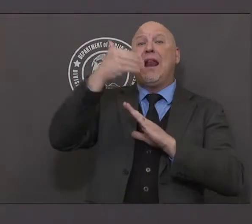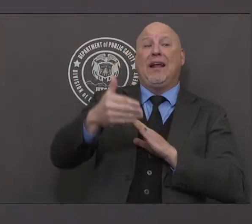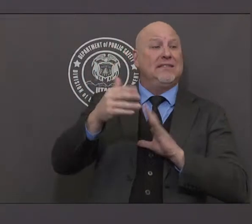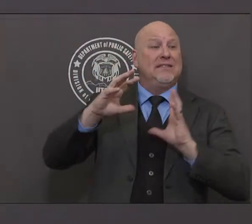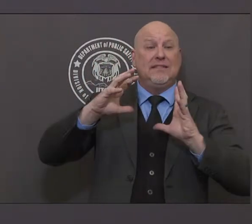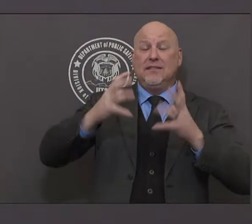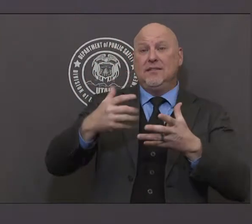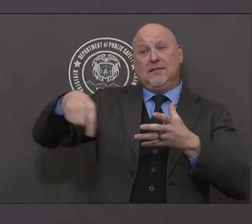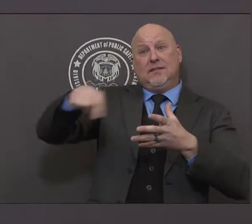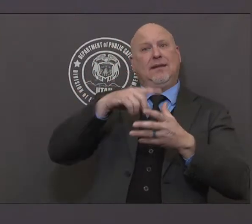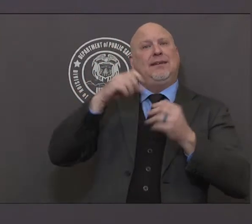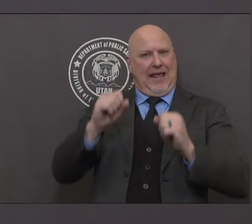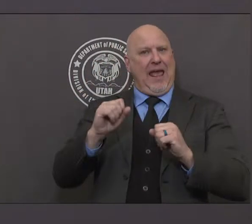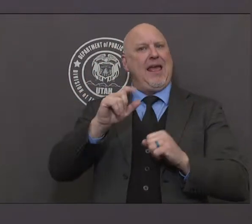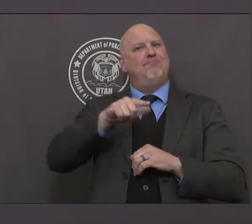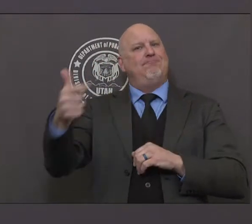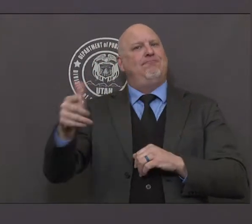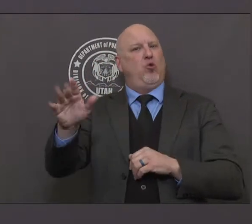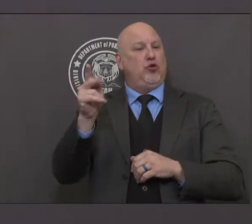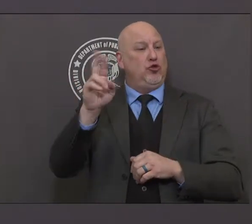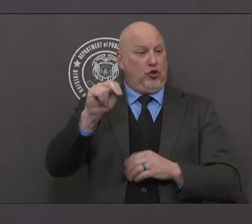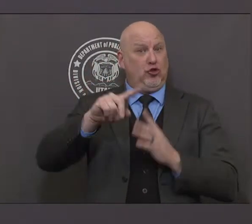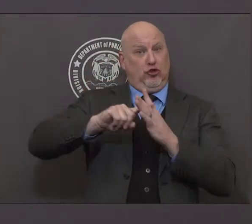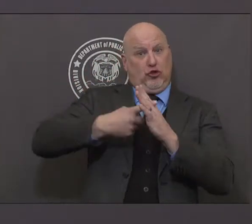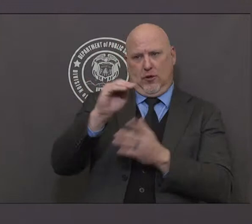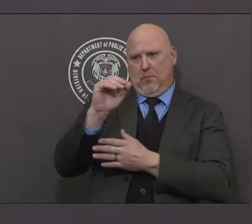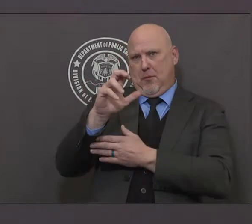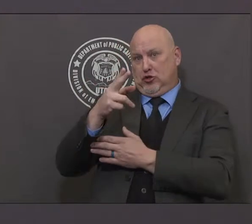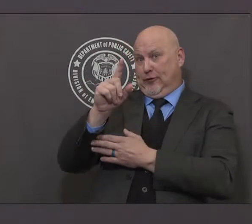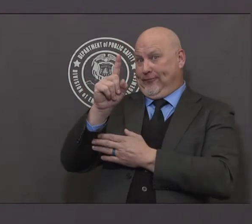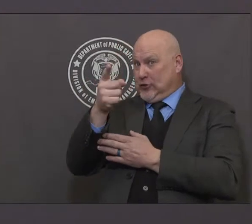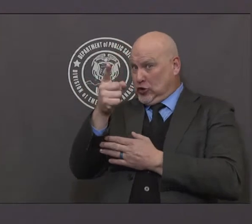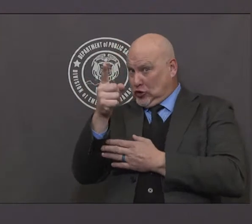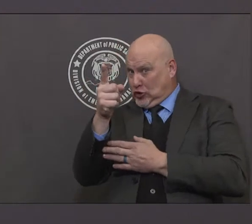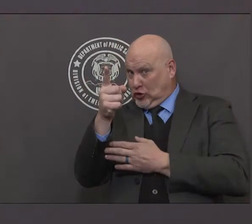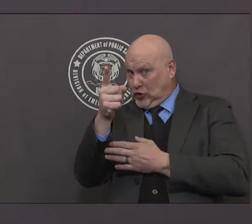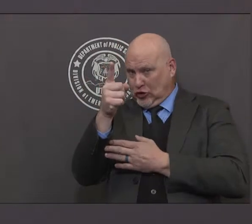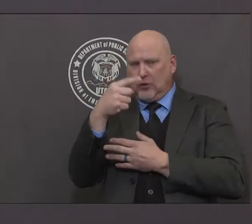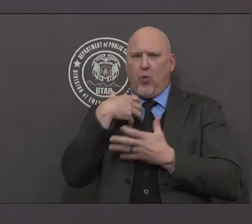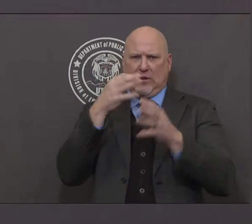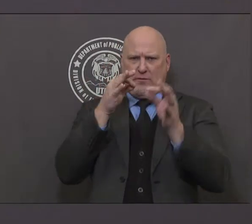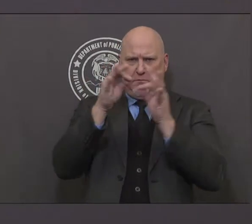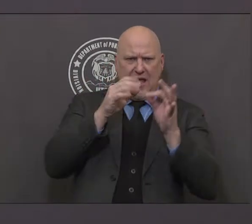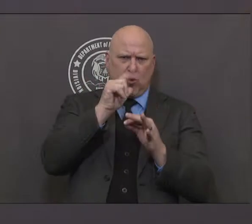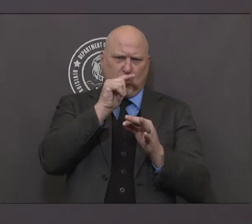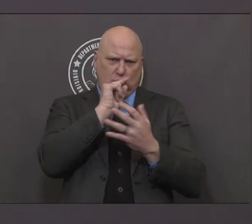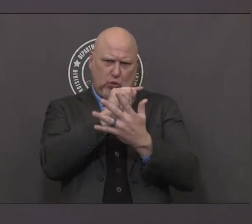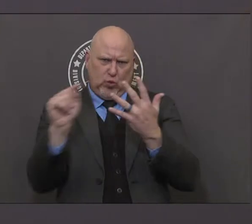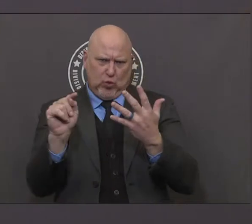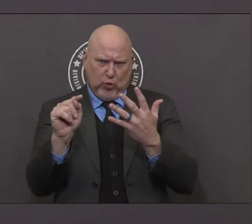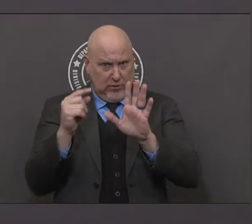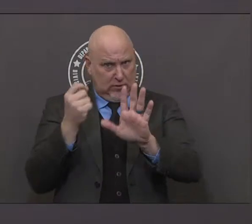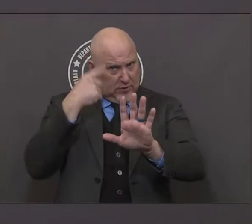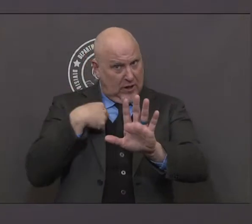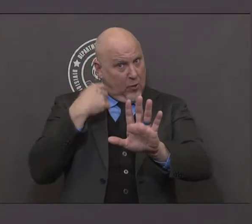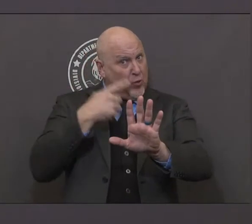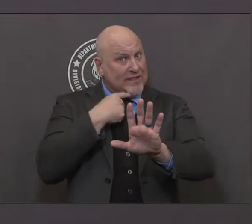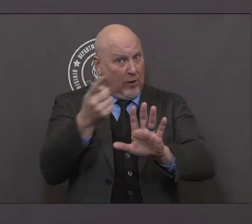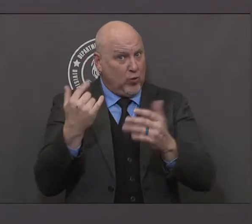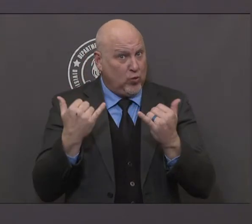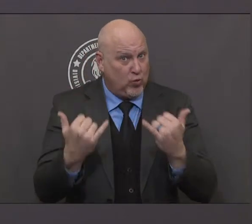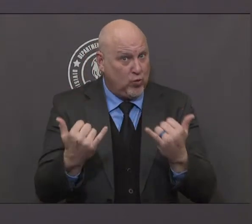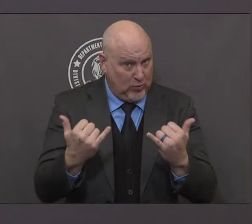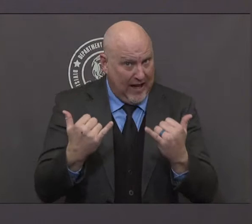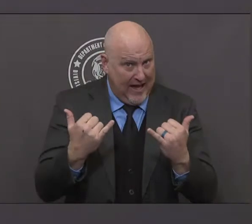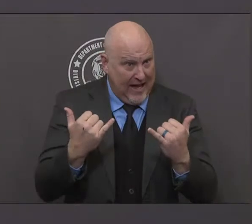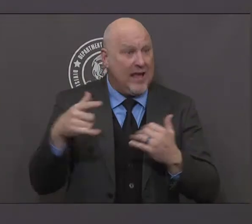partners, we really need your help in making this happen. I'm going to announce it today just so people can start to know where they're going to be